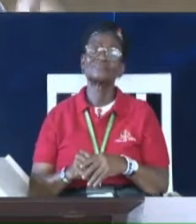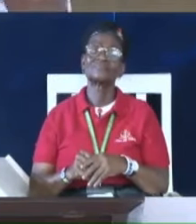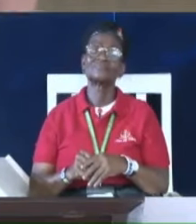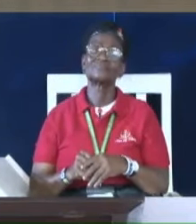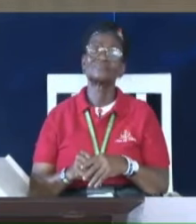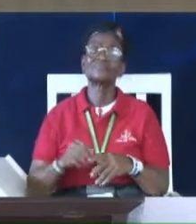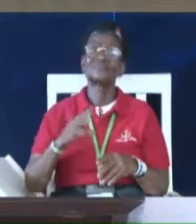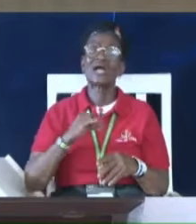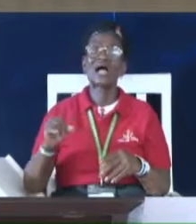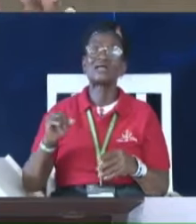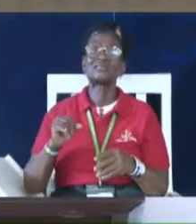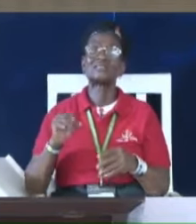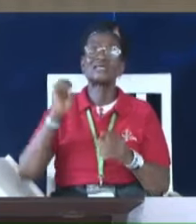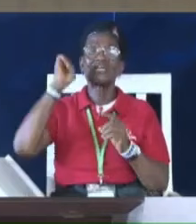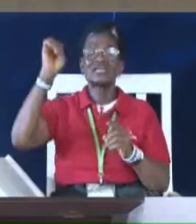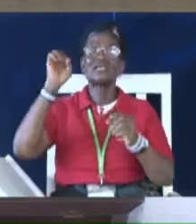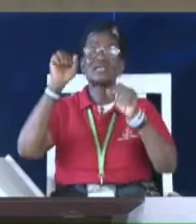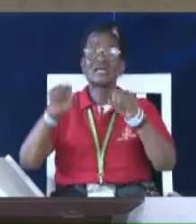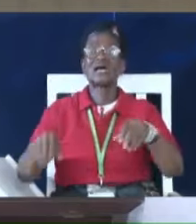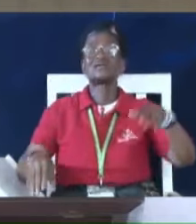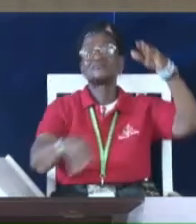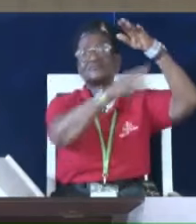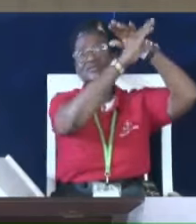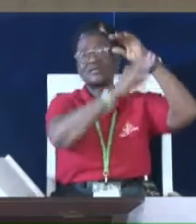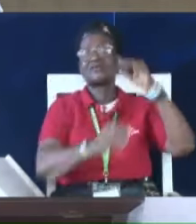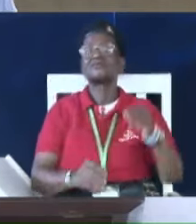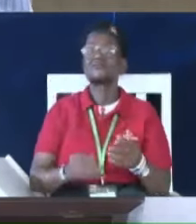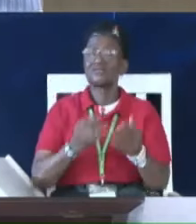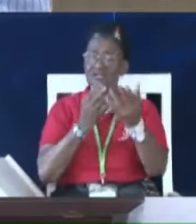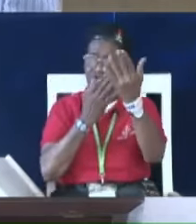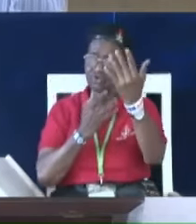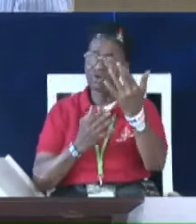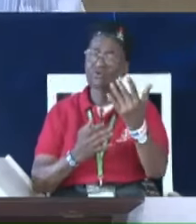And he can terminate sorrow